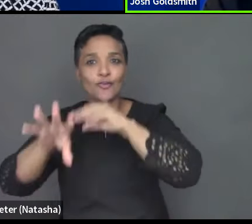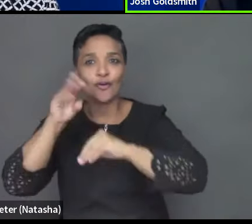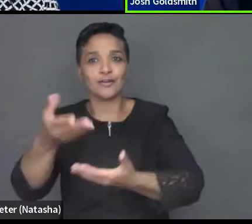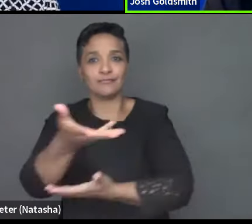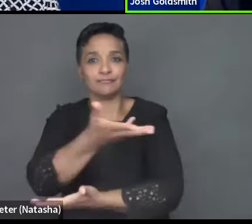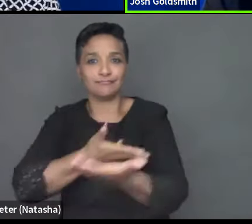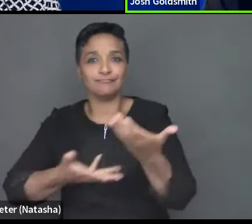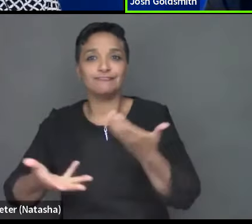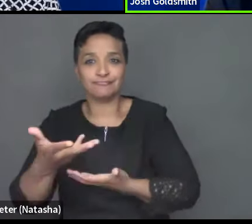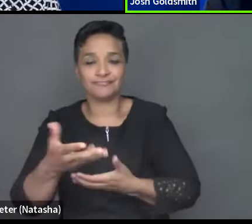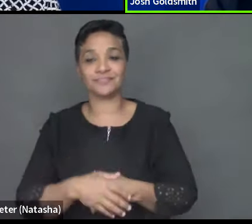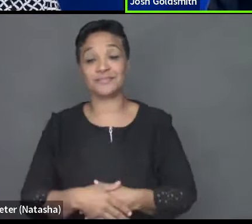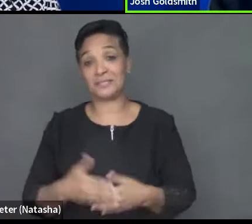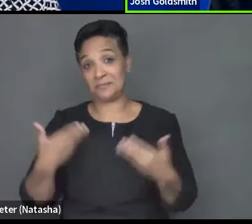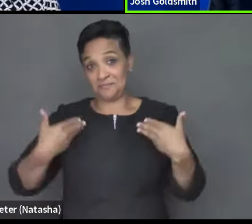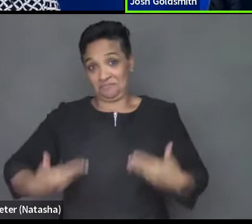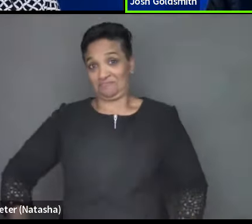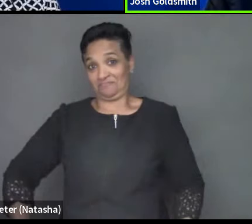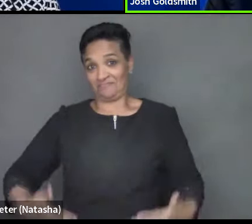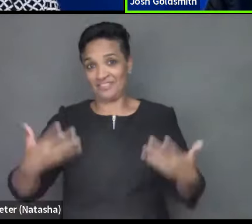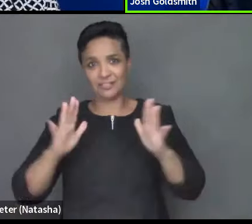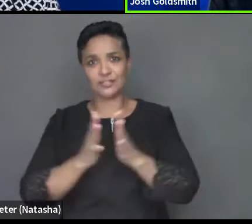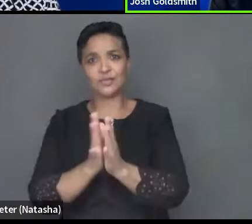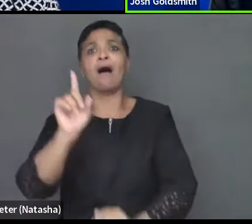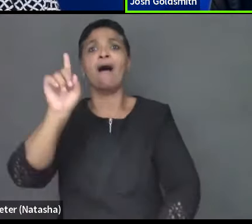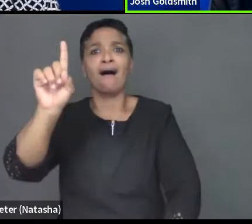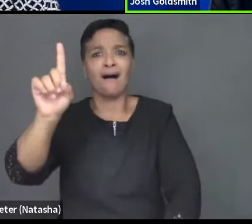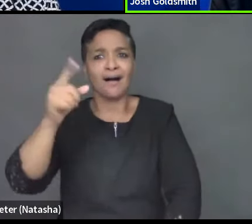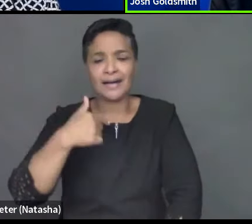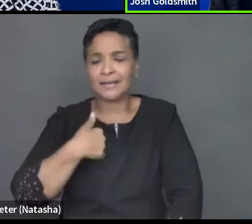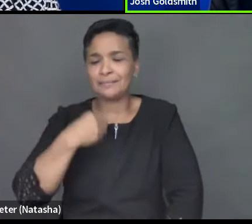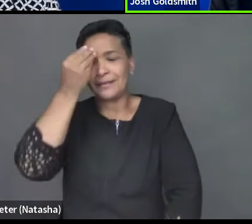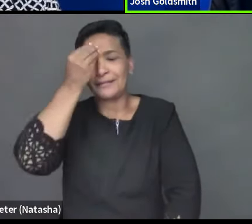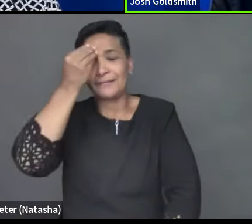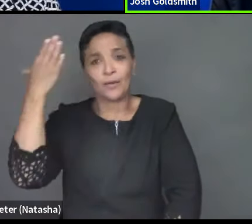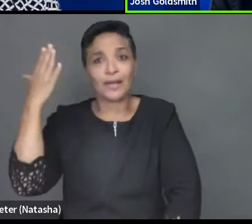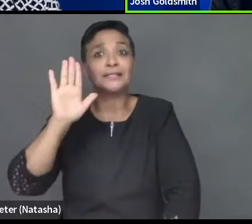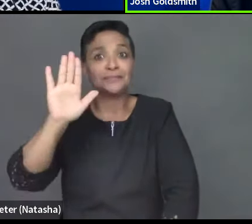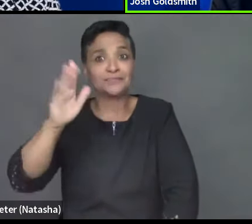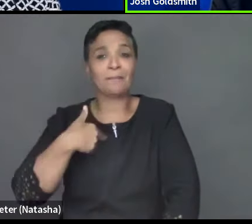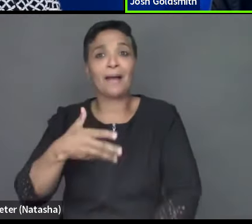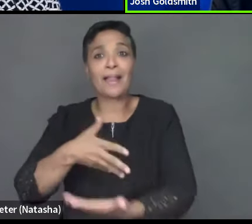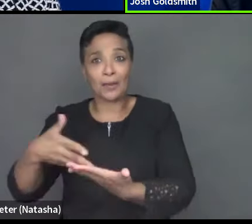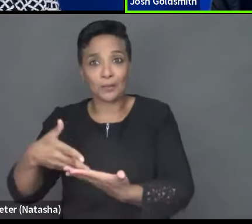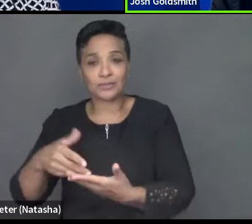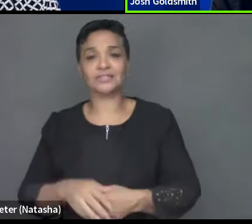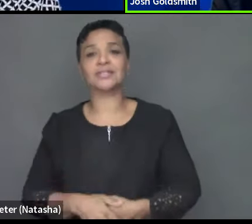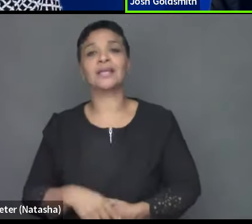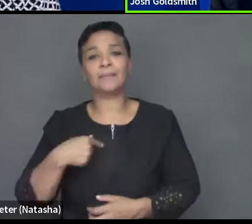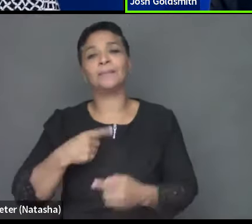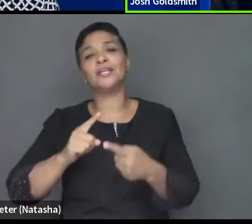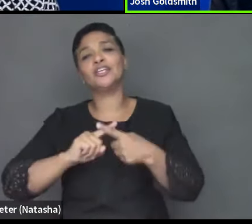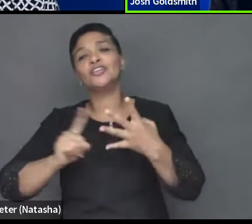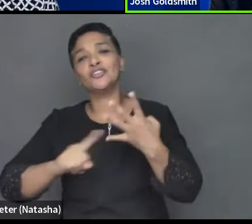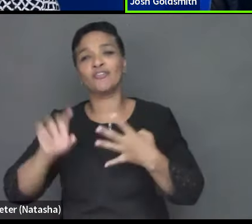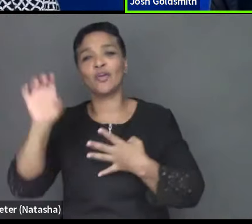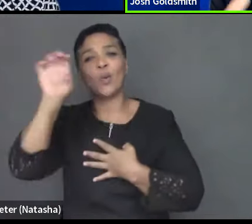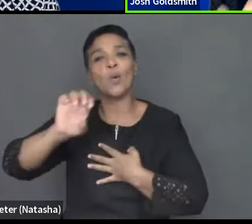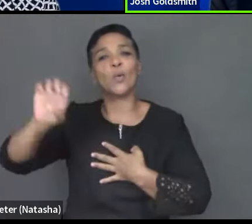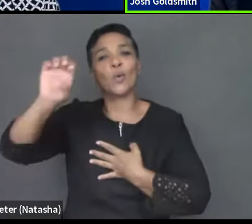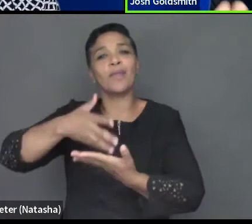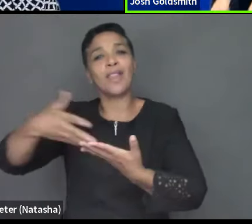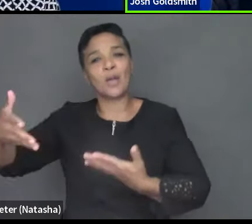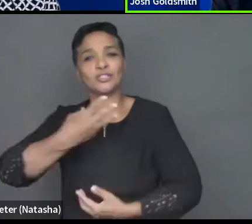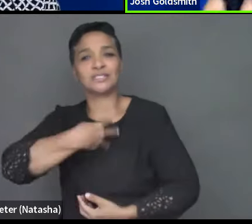I am. Oh, I didn't tell you my languages. I interpret from most of the Romance languages into English. So Spanish,